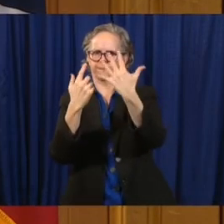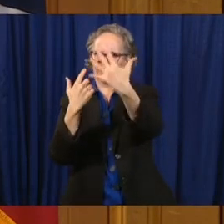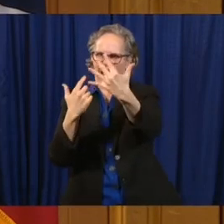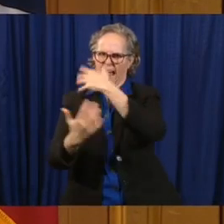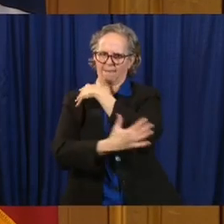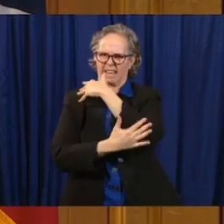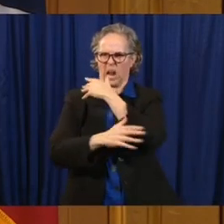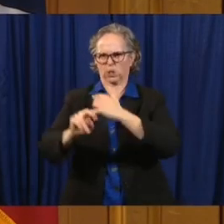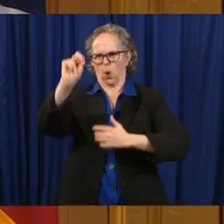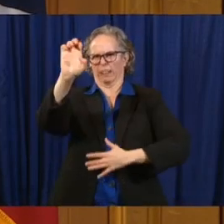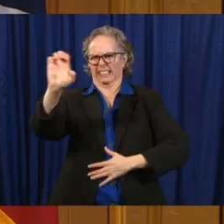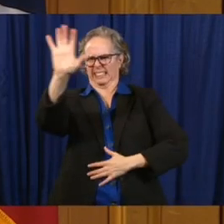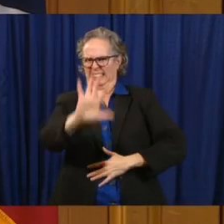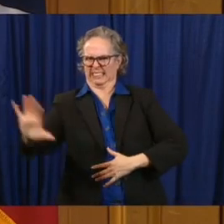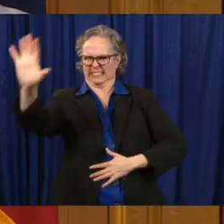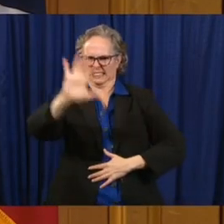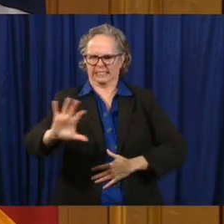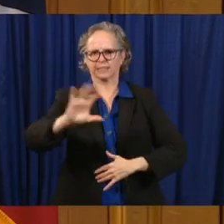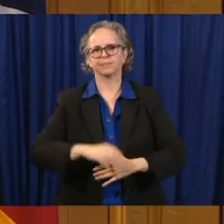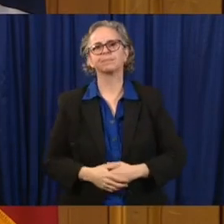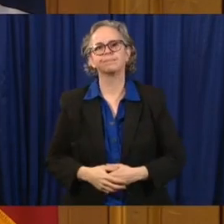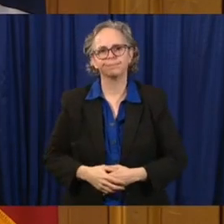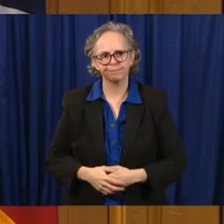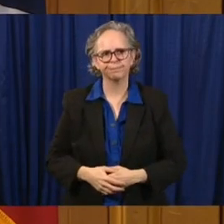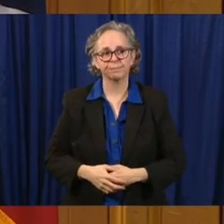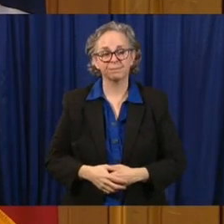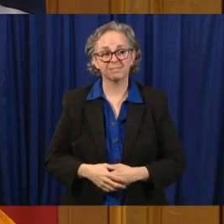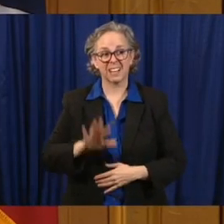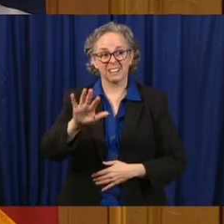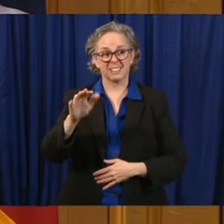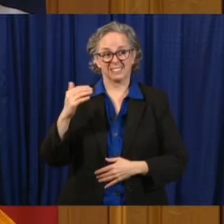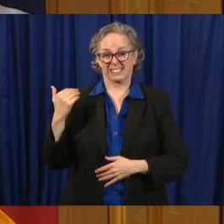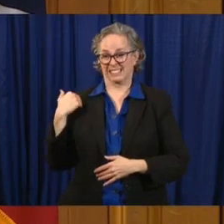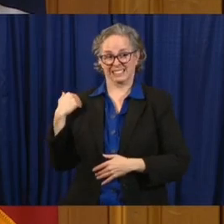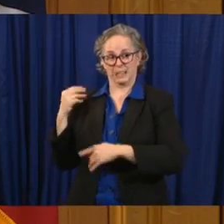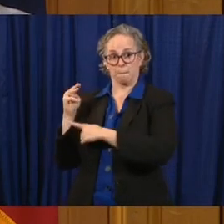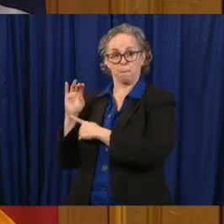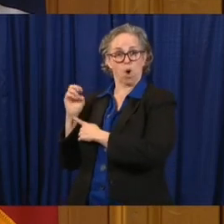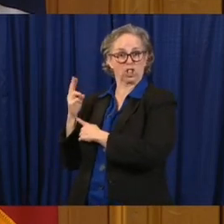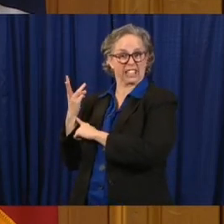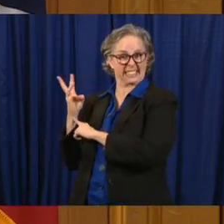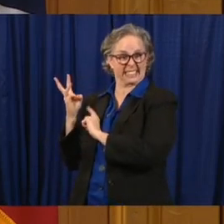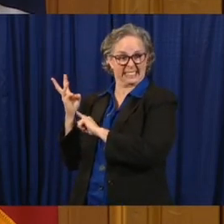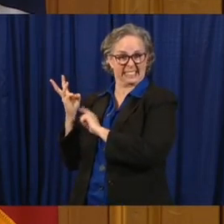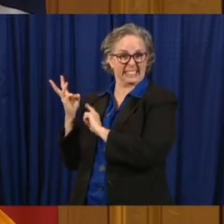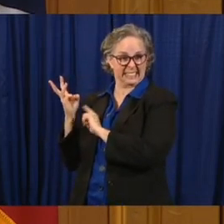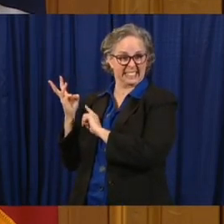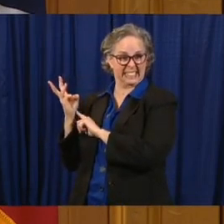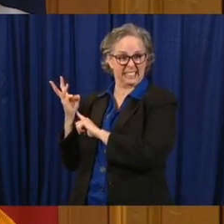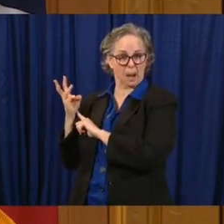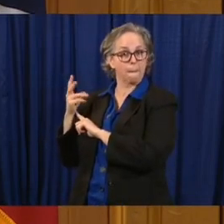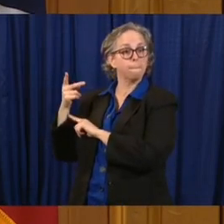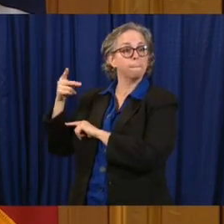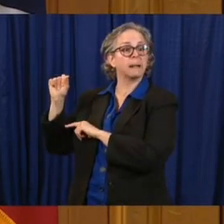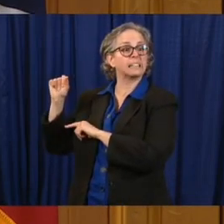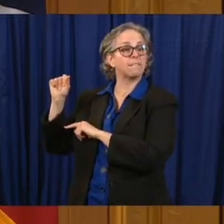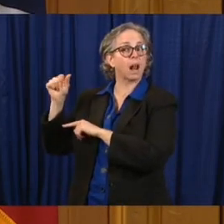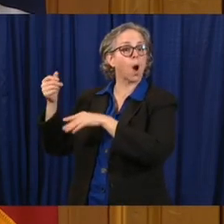A little more of the background. On March 16th, the state of Pennsylvania closed its state-owned liquor stores in an attempt to mitigate the spread